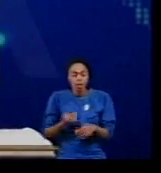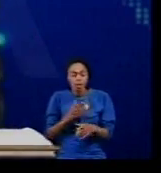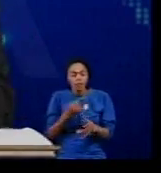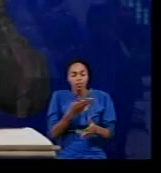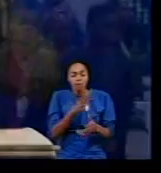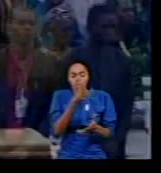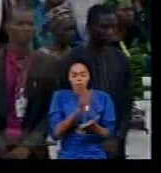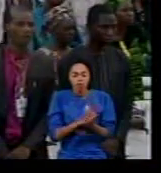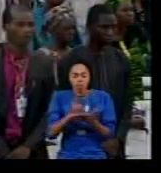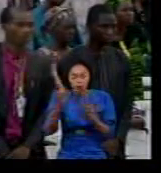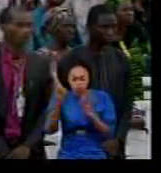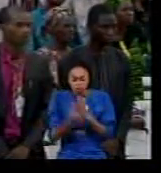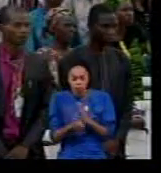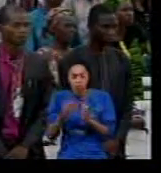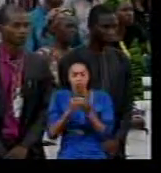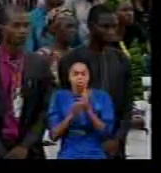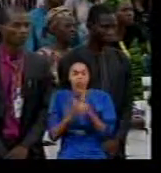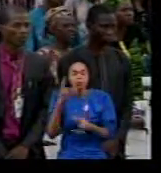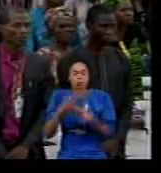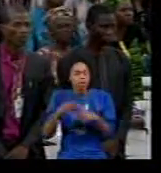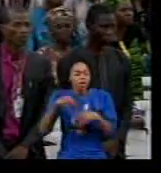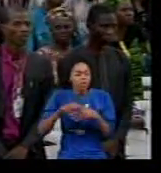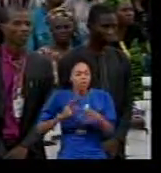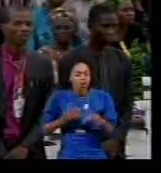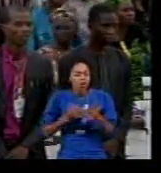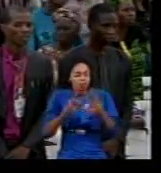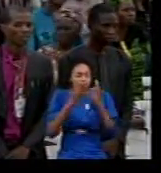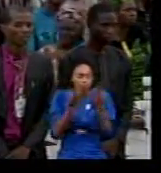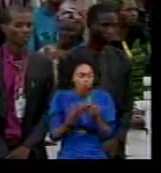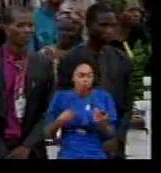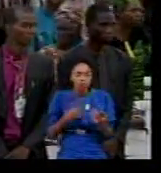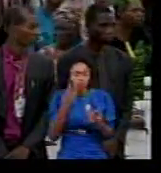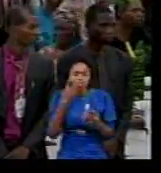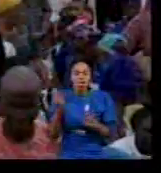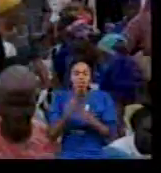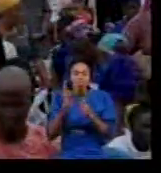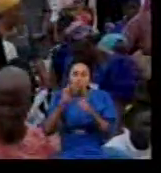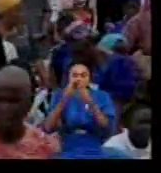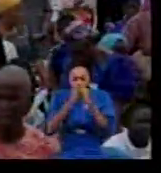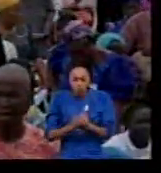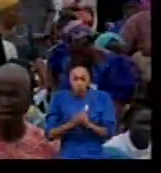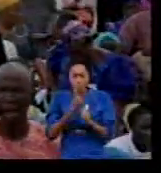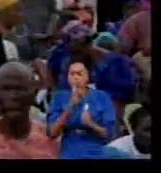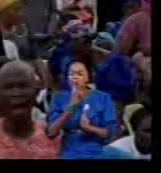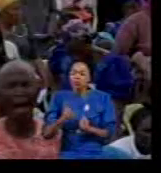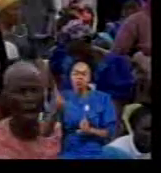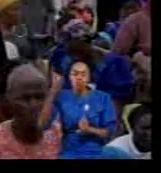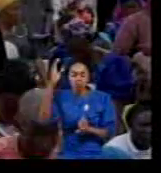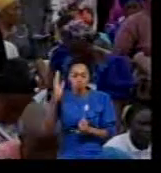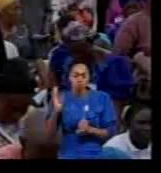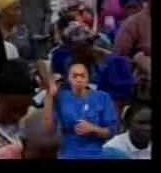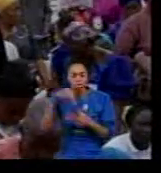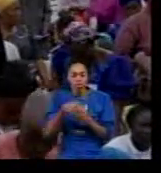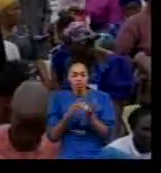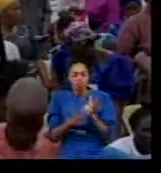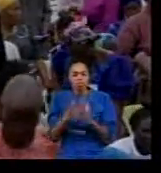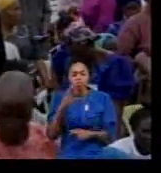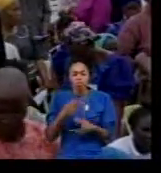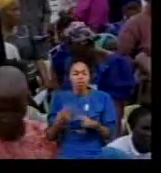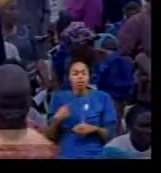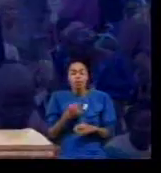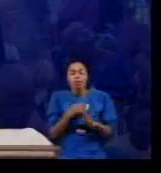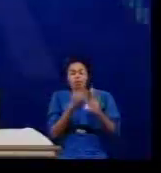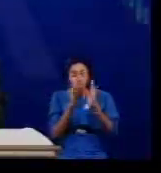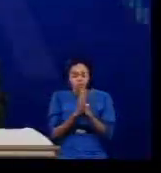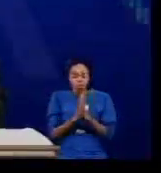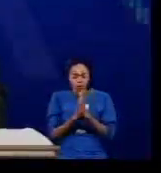and suffering and supplication, and then salvation. After that salvation, after a few years again, they go back again into sin, and